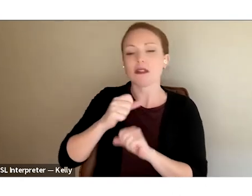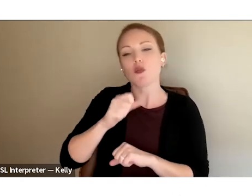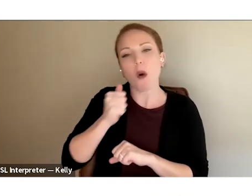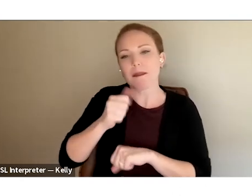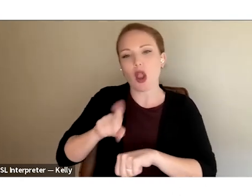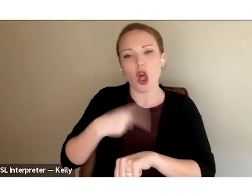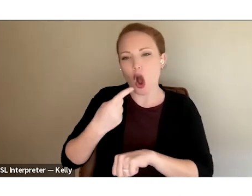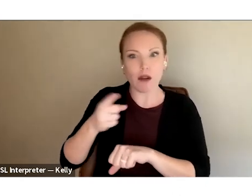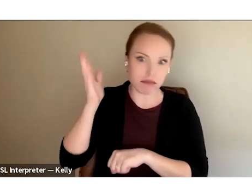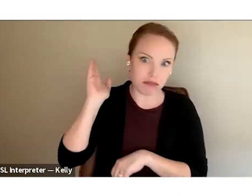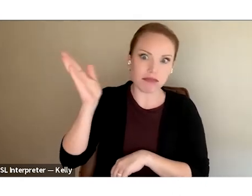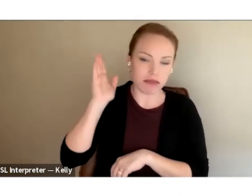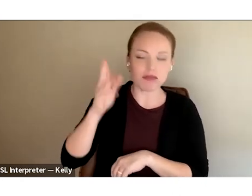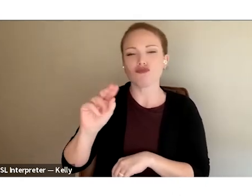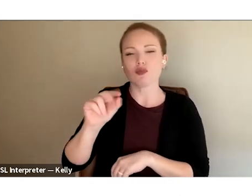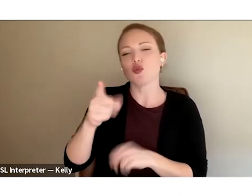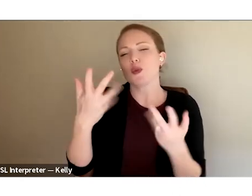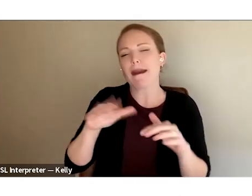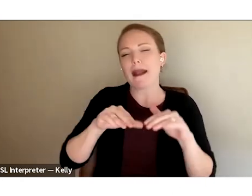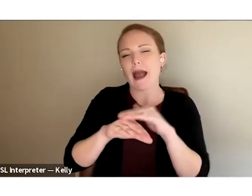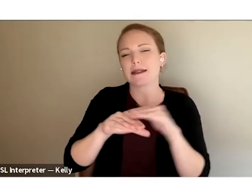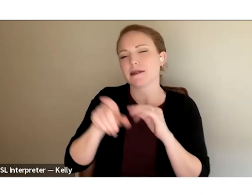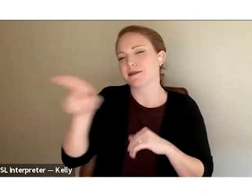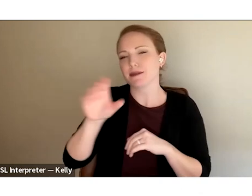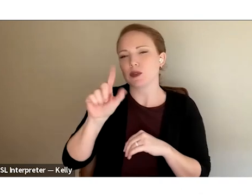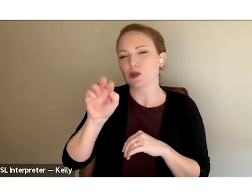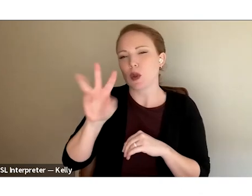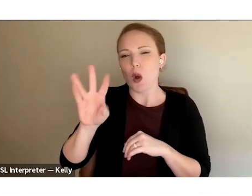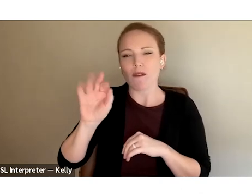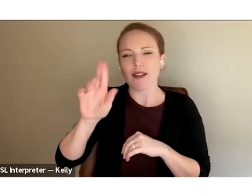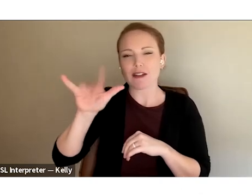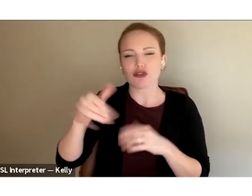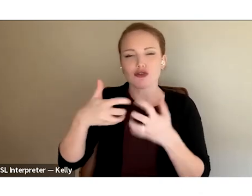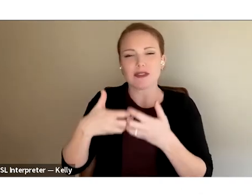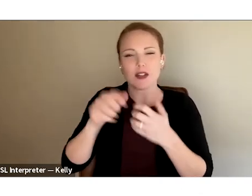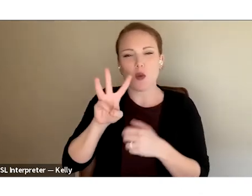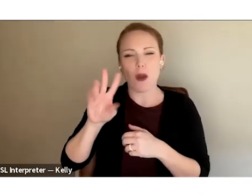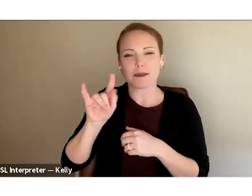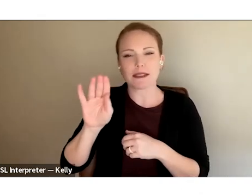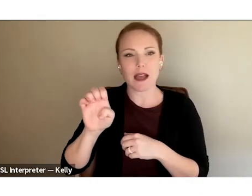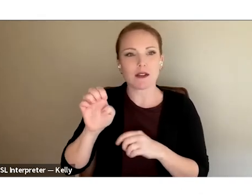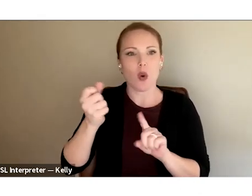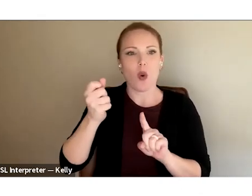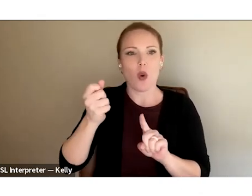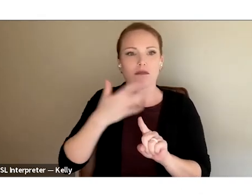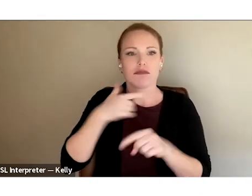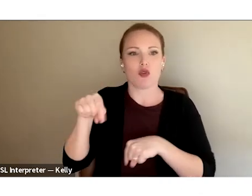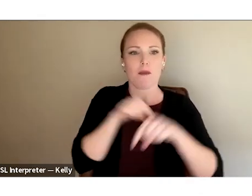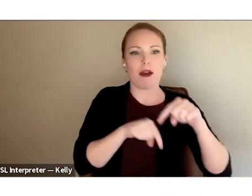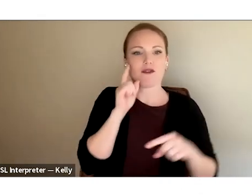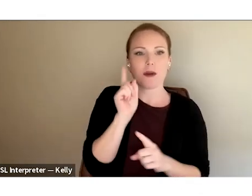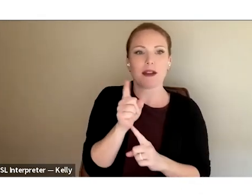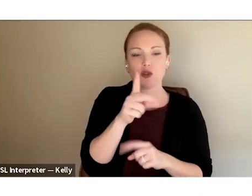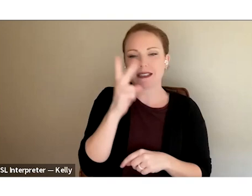to it on the Slow Factory site. Well, actually, let's go back for a second so you could see the